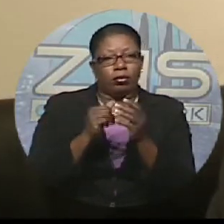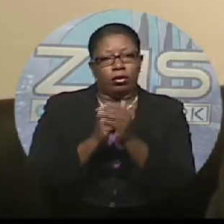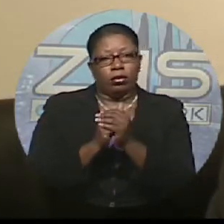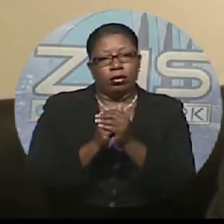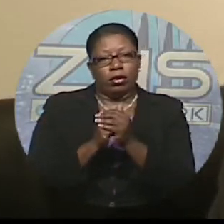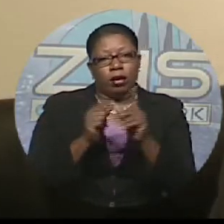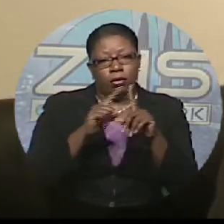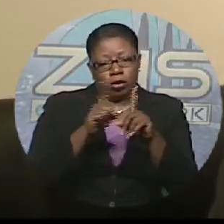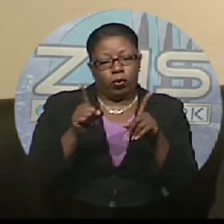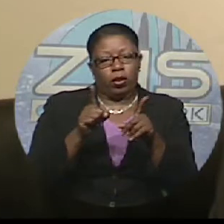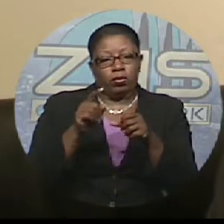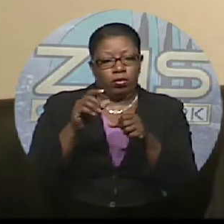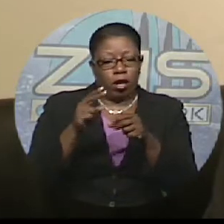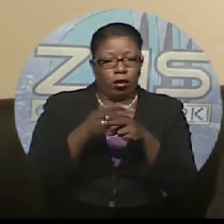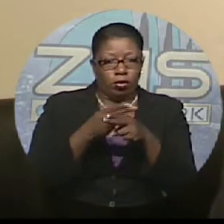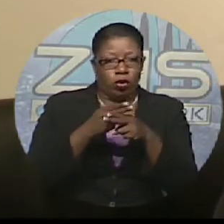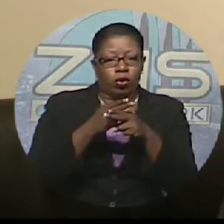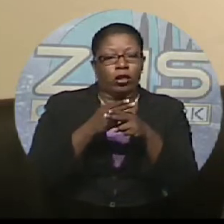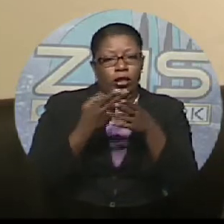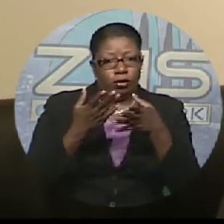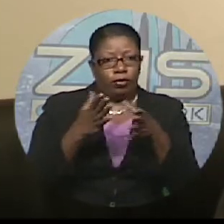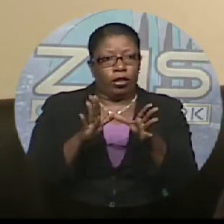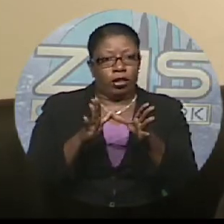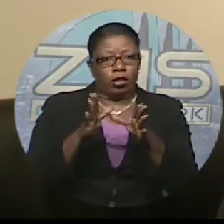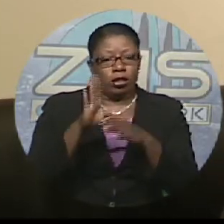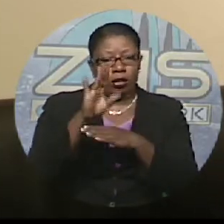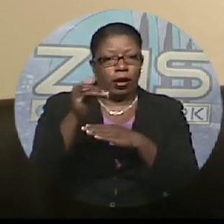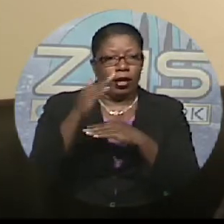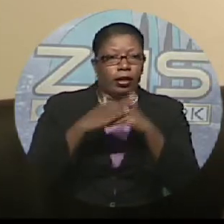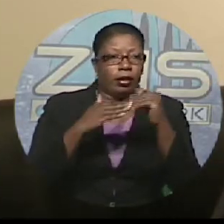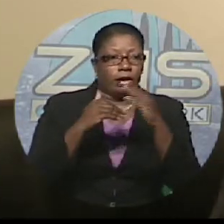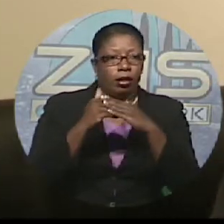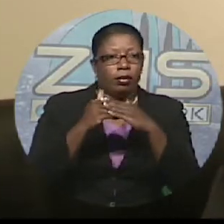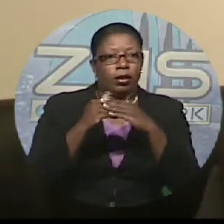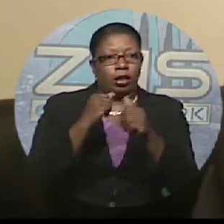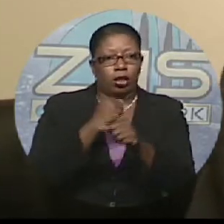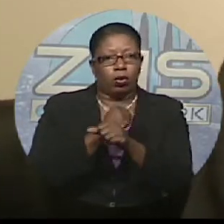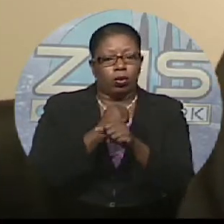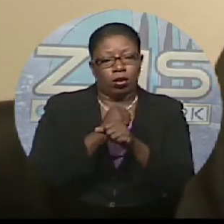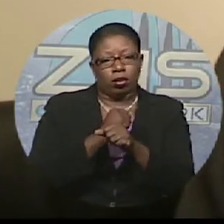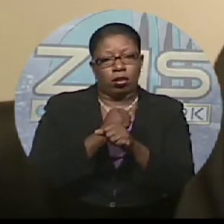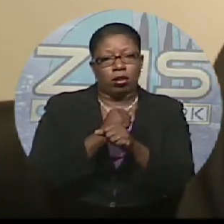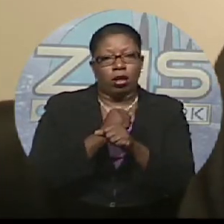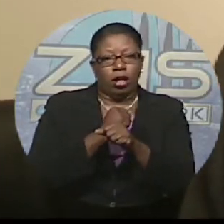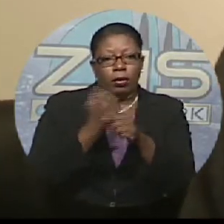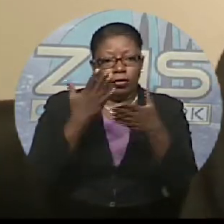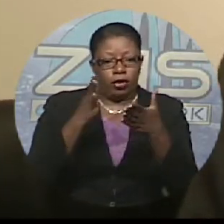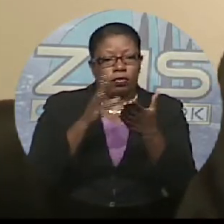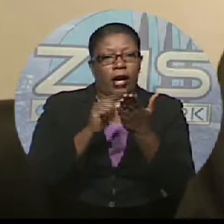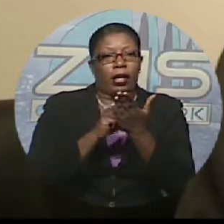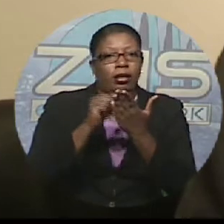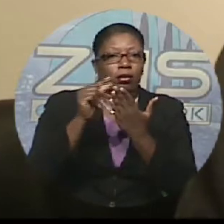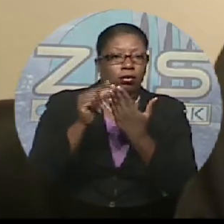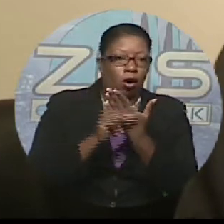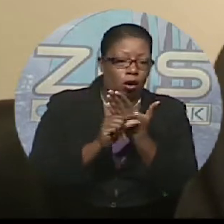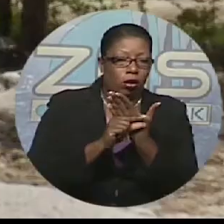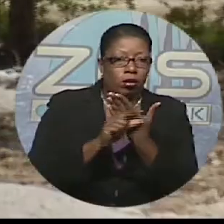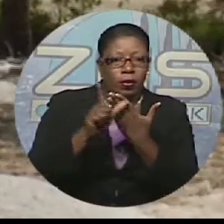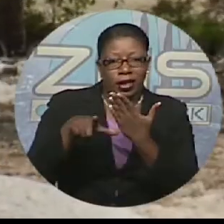of what I call the building works by the middle of August, late